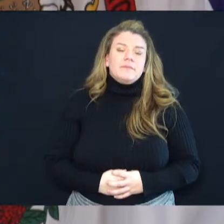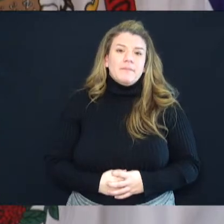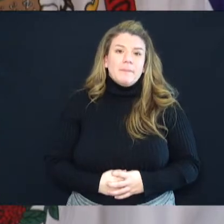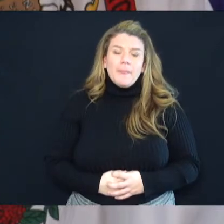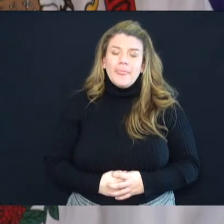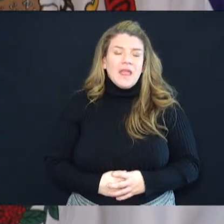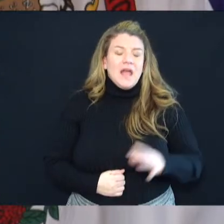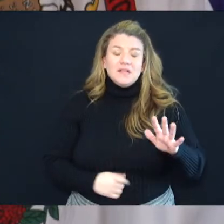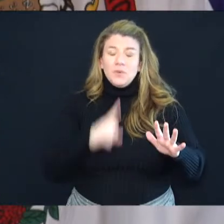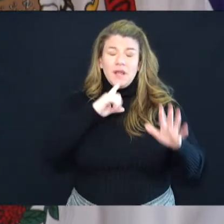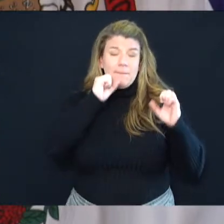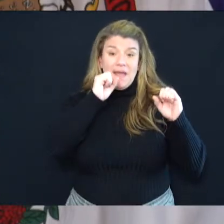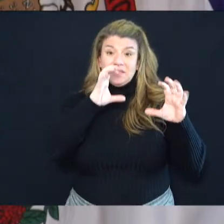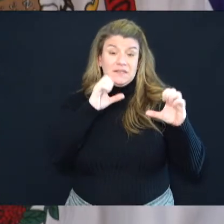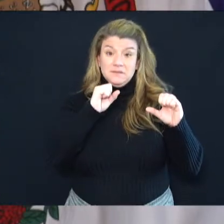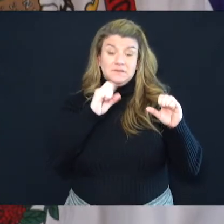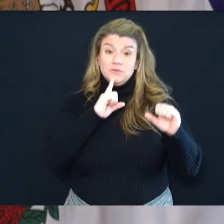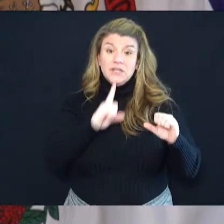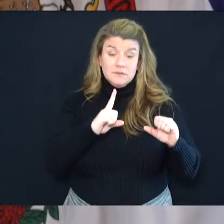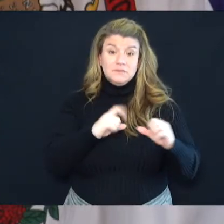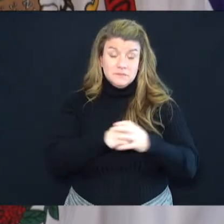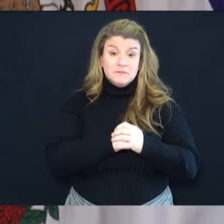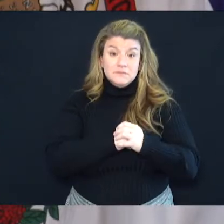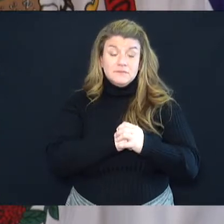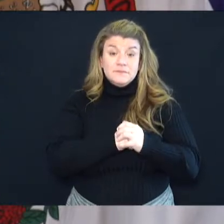It's just amazing. That's all there is to it.